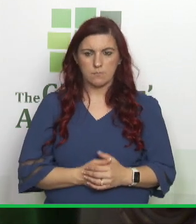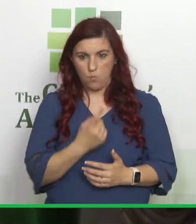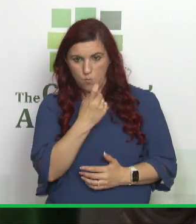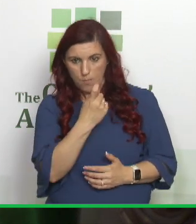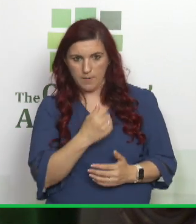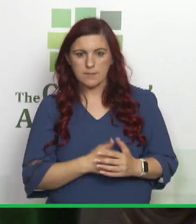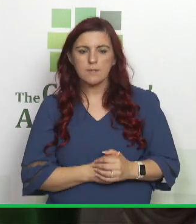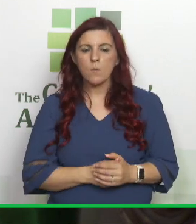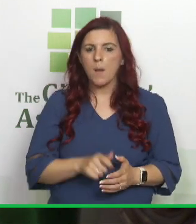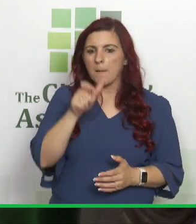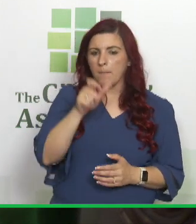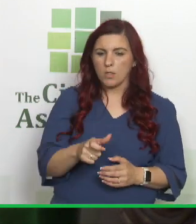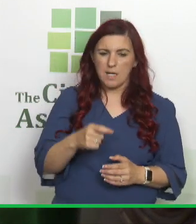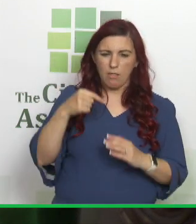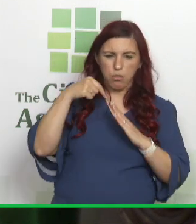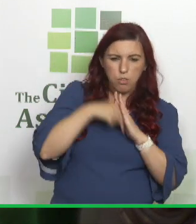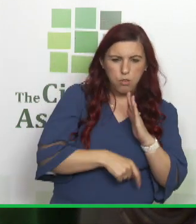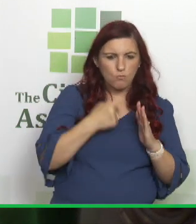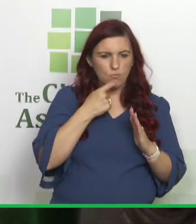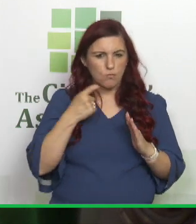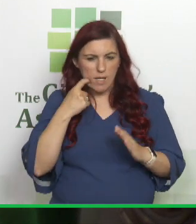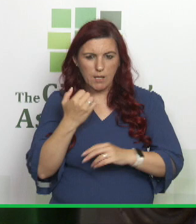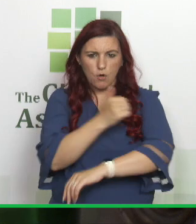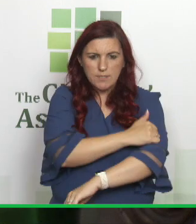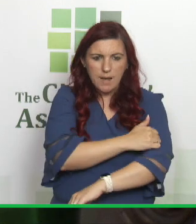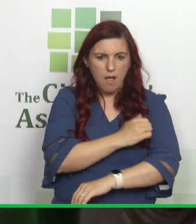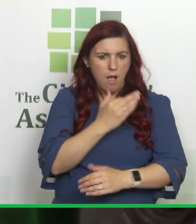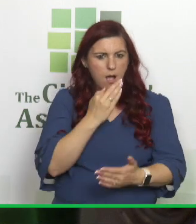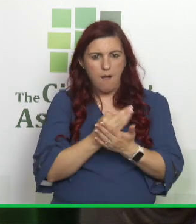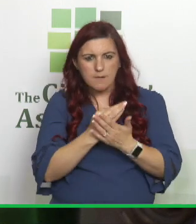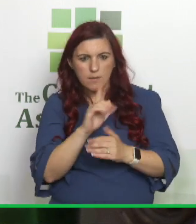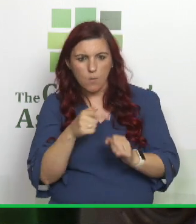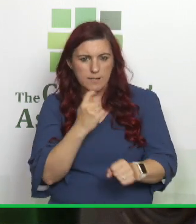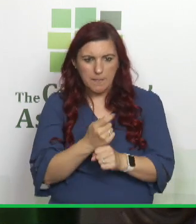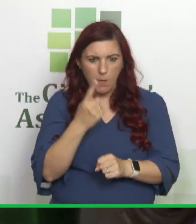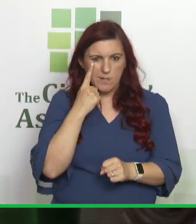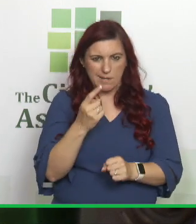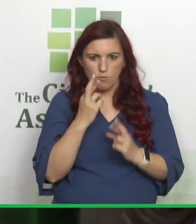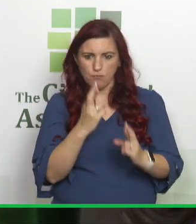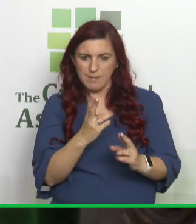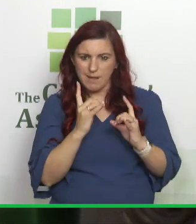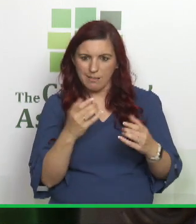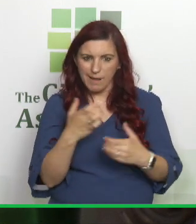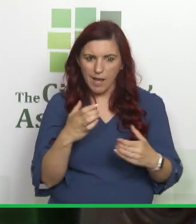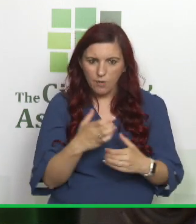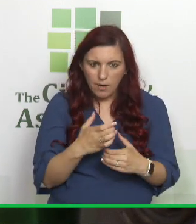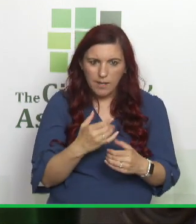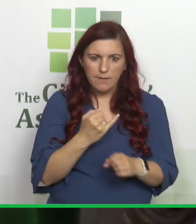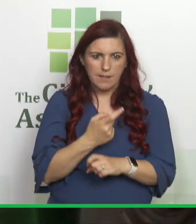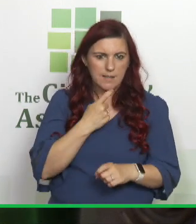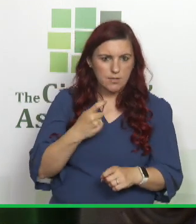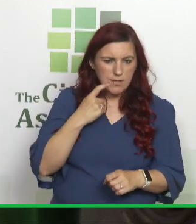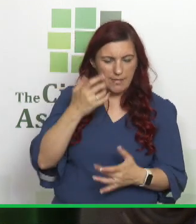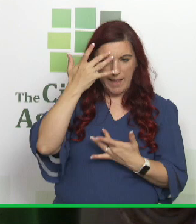please. When somebody in the throes of addiction is in custody, it is often the only time they will receive adequate health care. When someone is in addiction, they neglect their health.